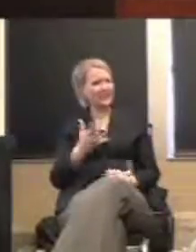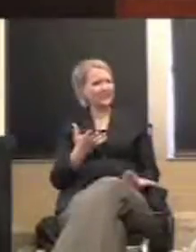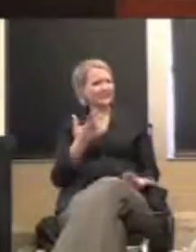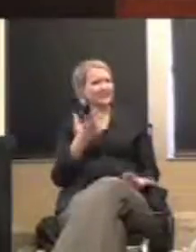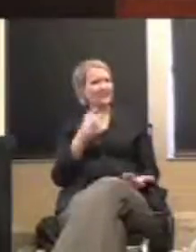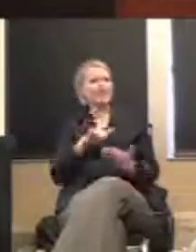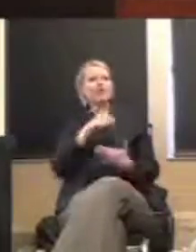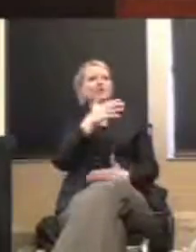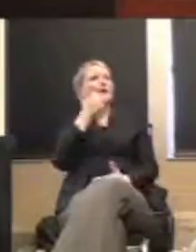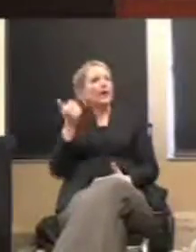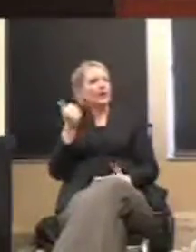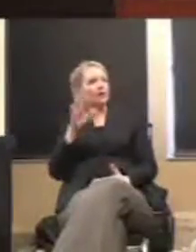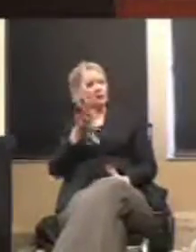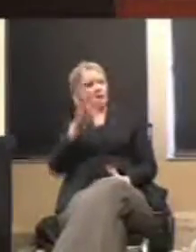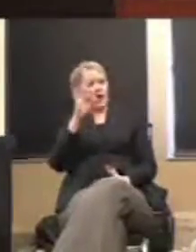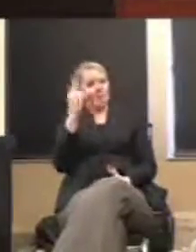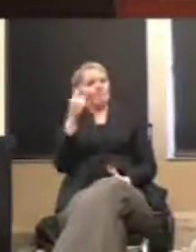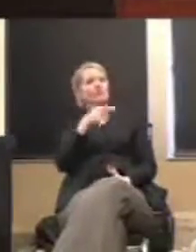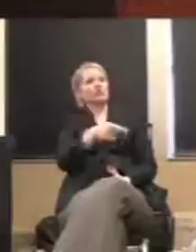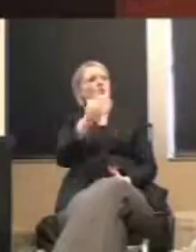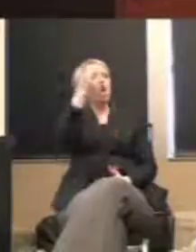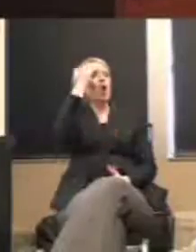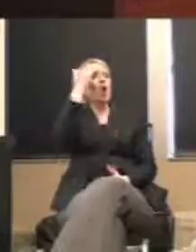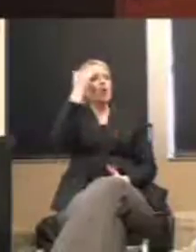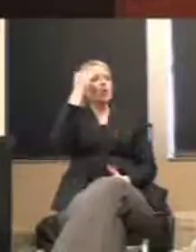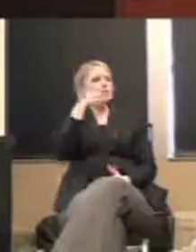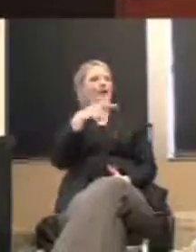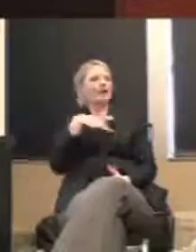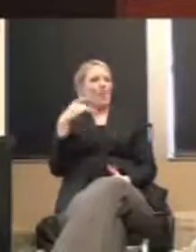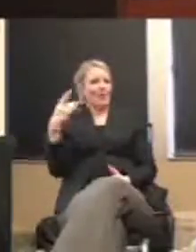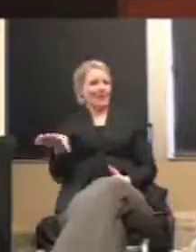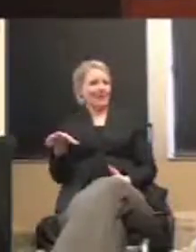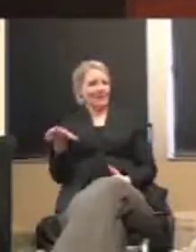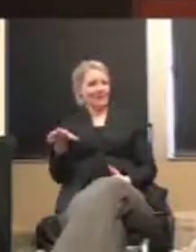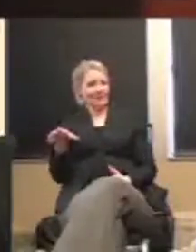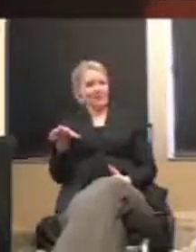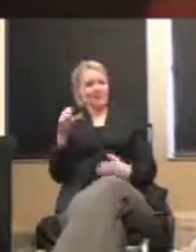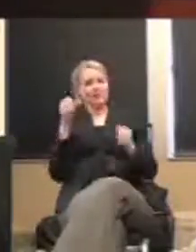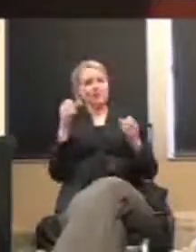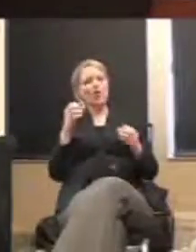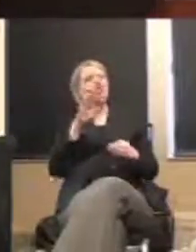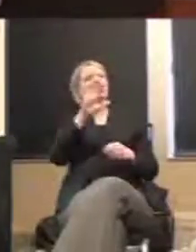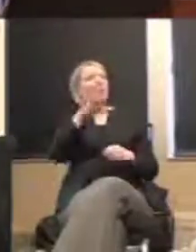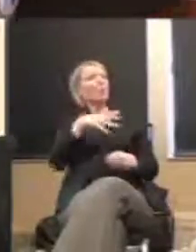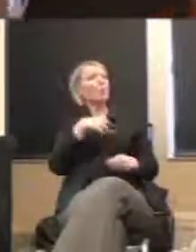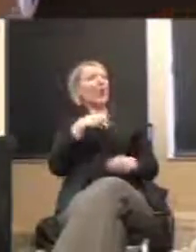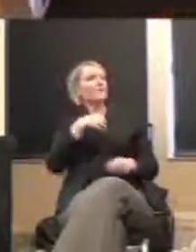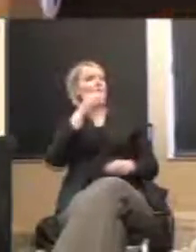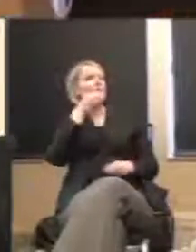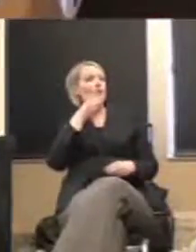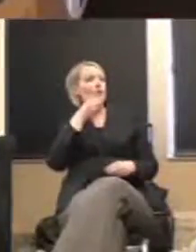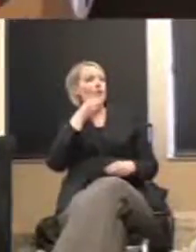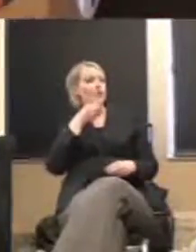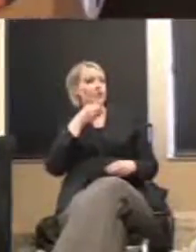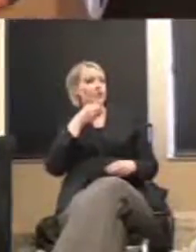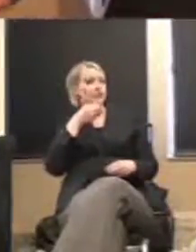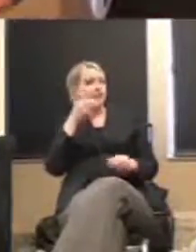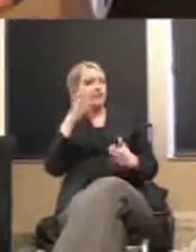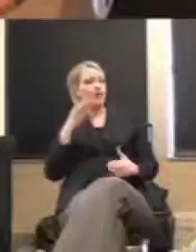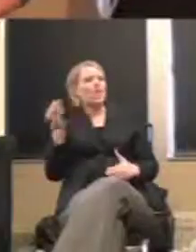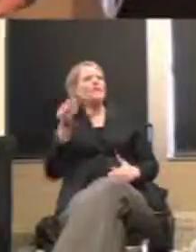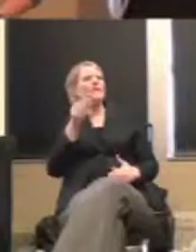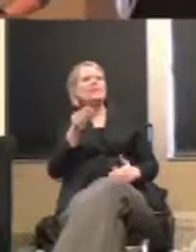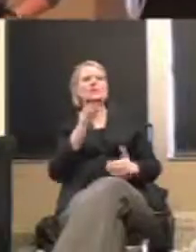than finding something that you know they don't like. So your white food eater, give them something